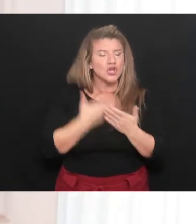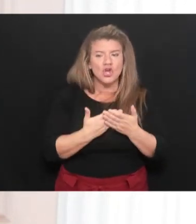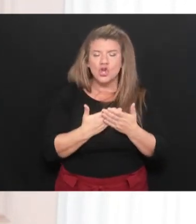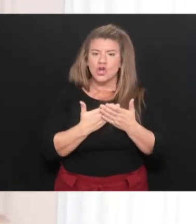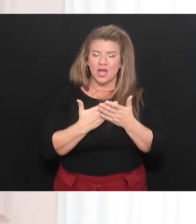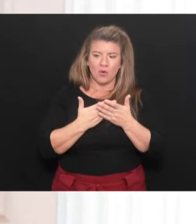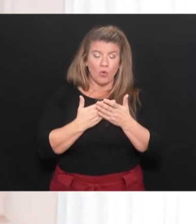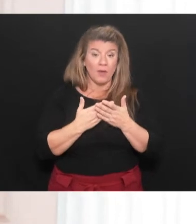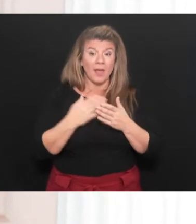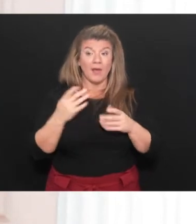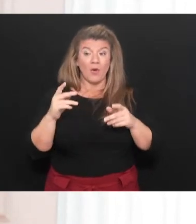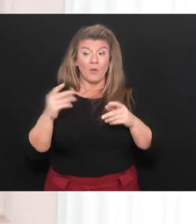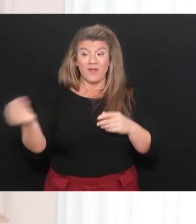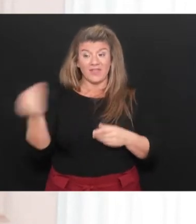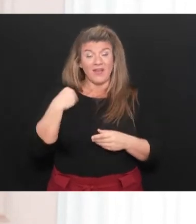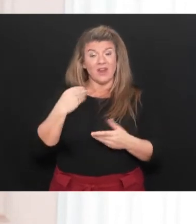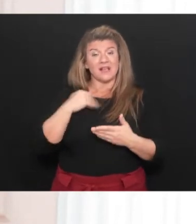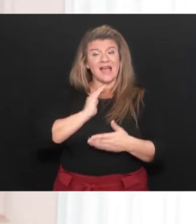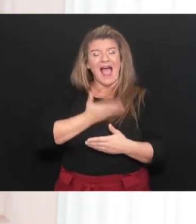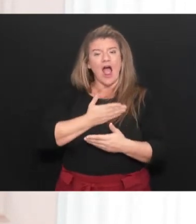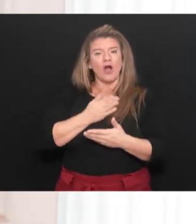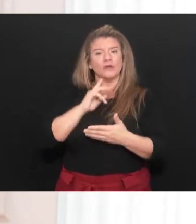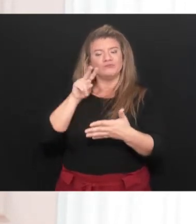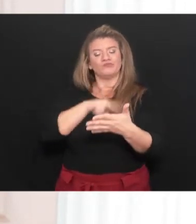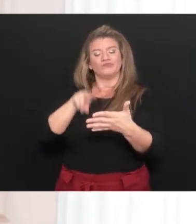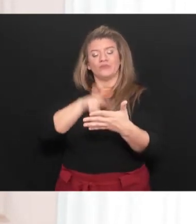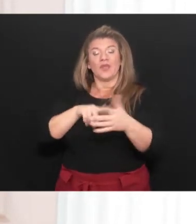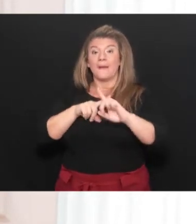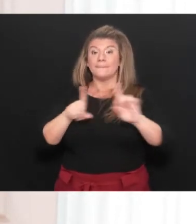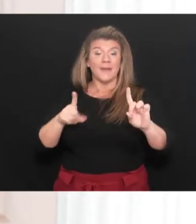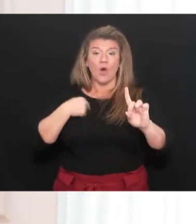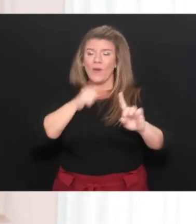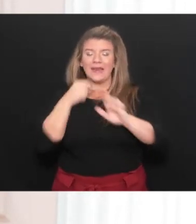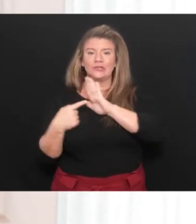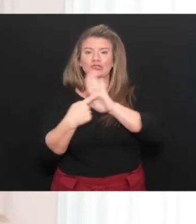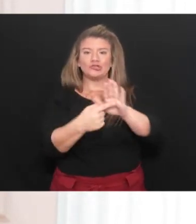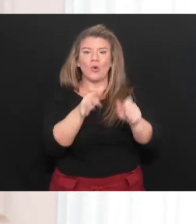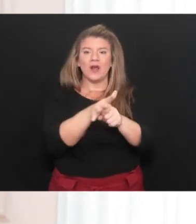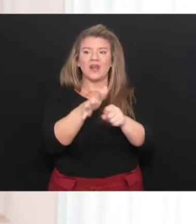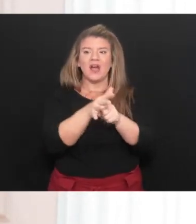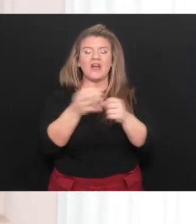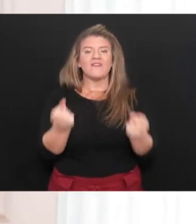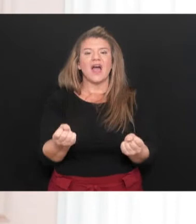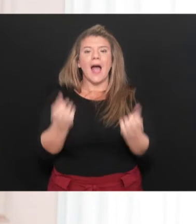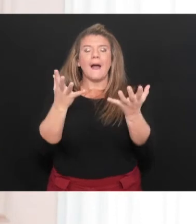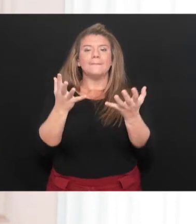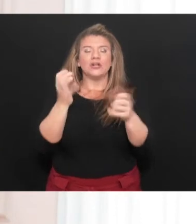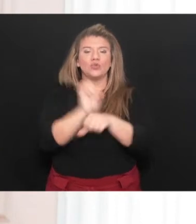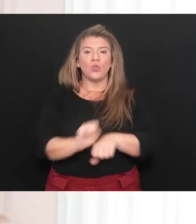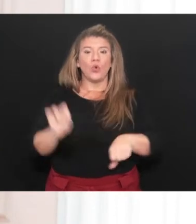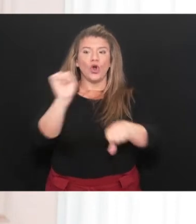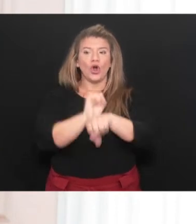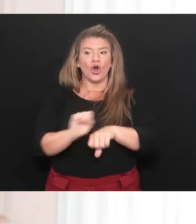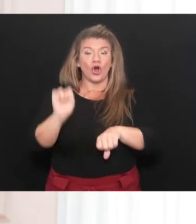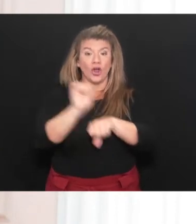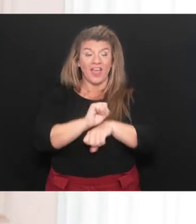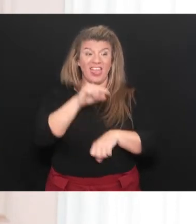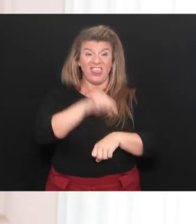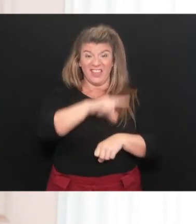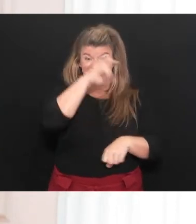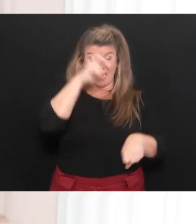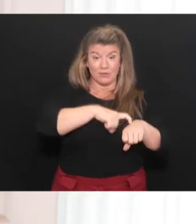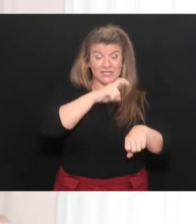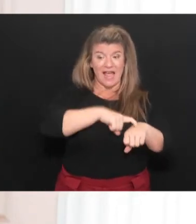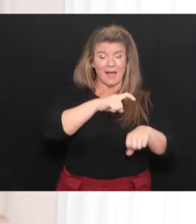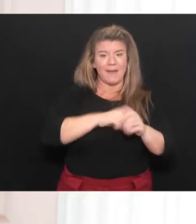given reviews on that, but I think one of the things we might not have highlighted enough is just how much effort those summer programs put into vaccination clinics